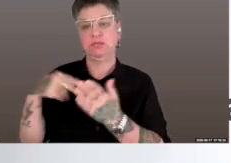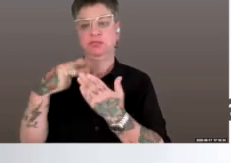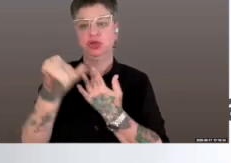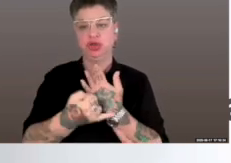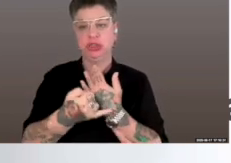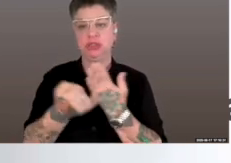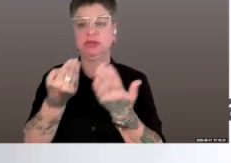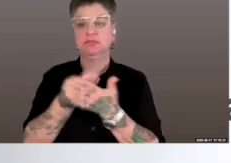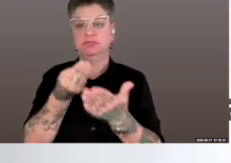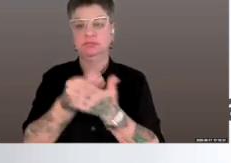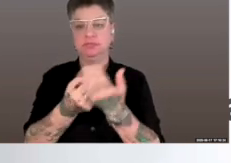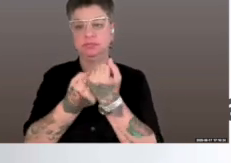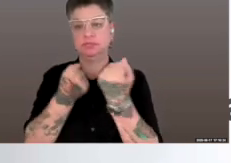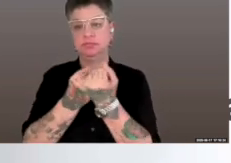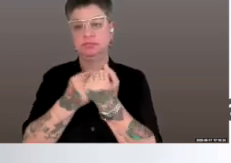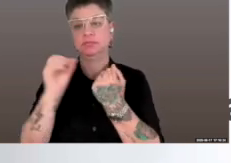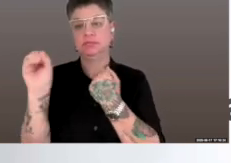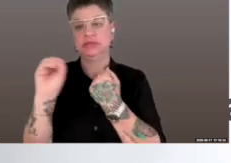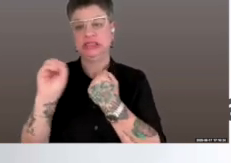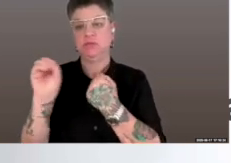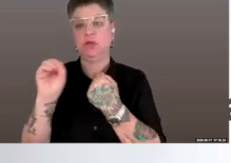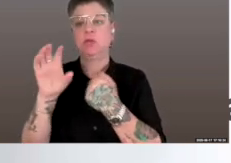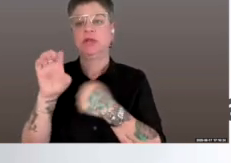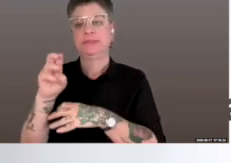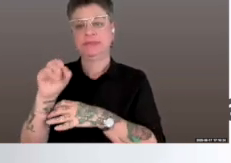reduction fund expenditure plan.